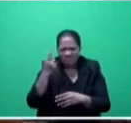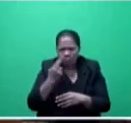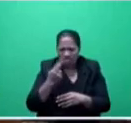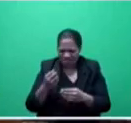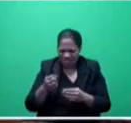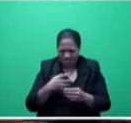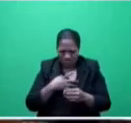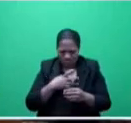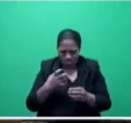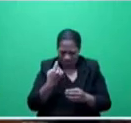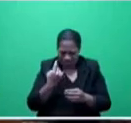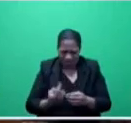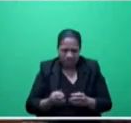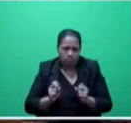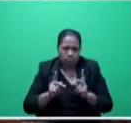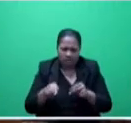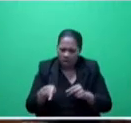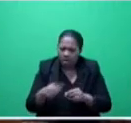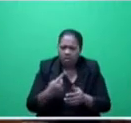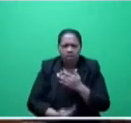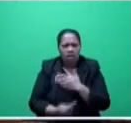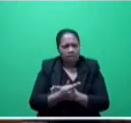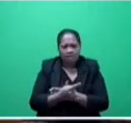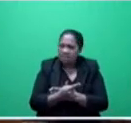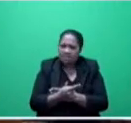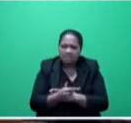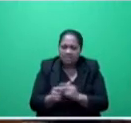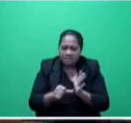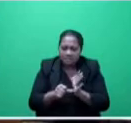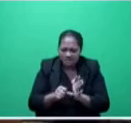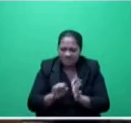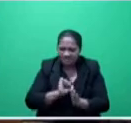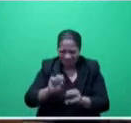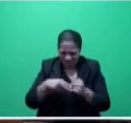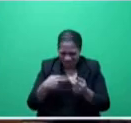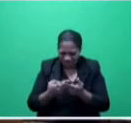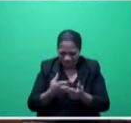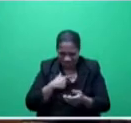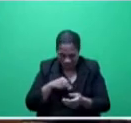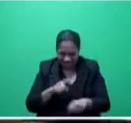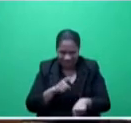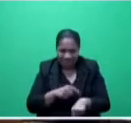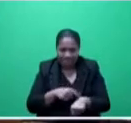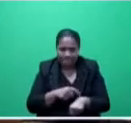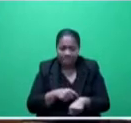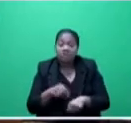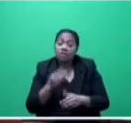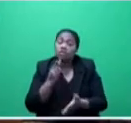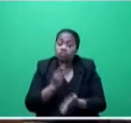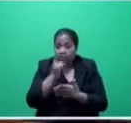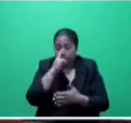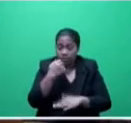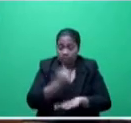mean a lot to their families during these most trying times. This is what a true people's government